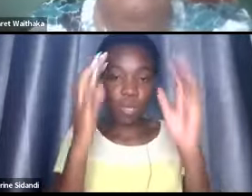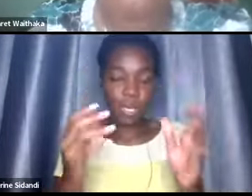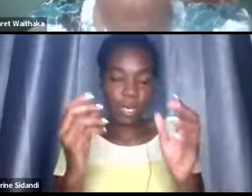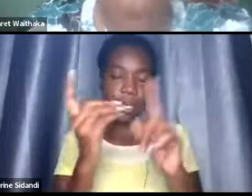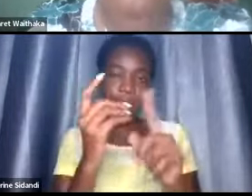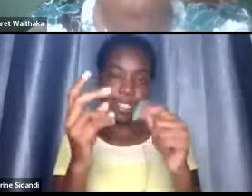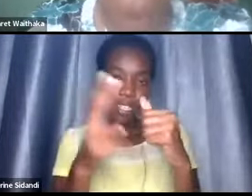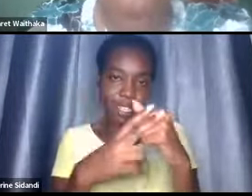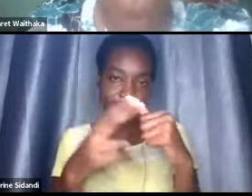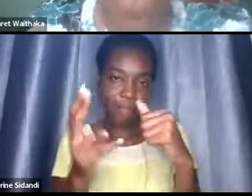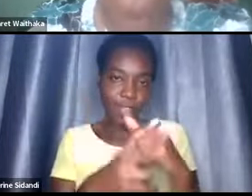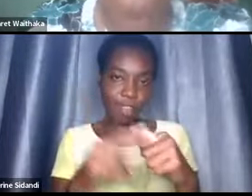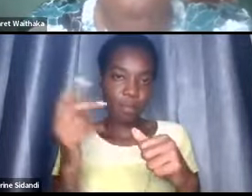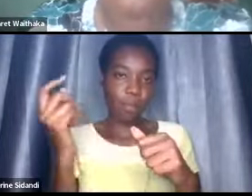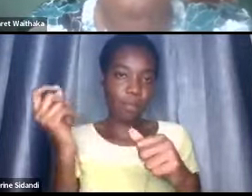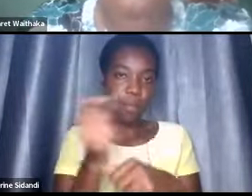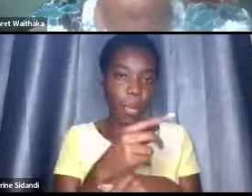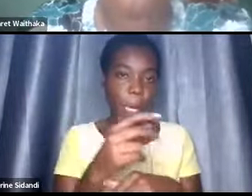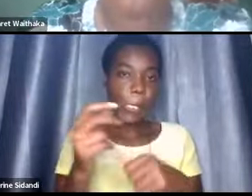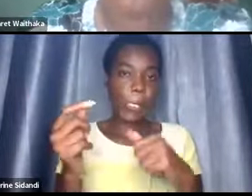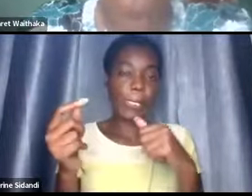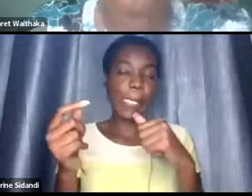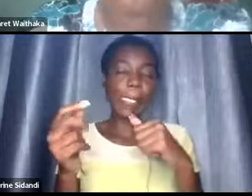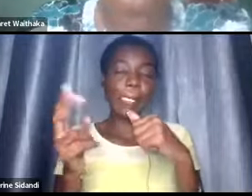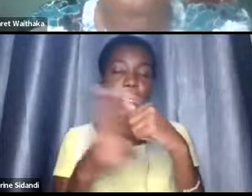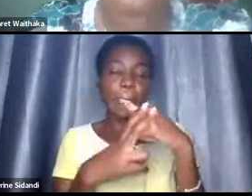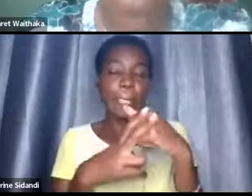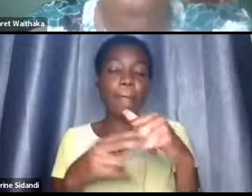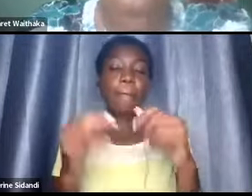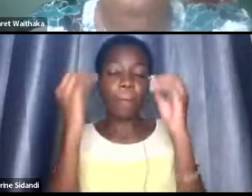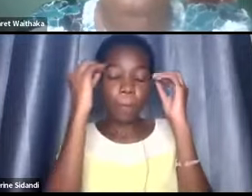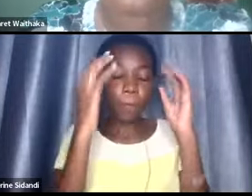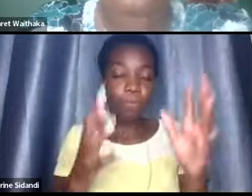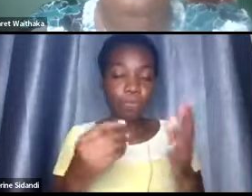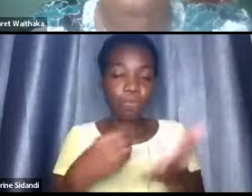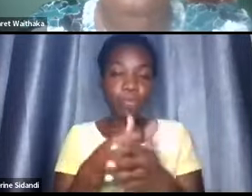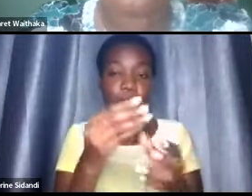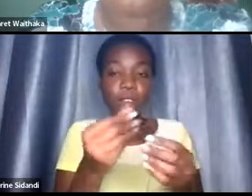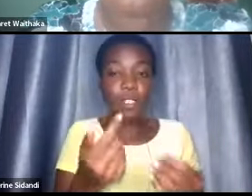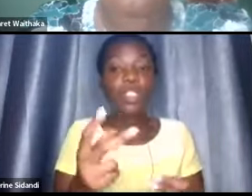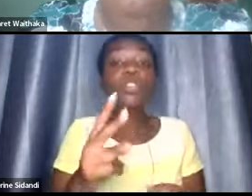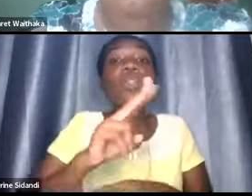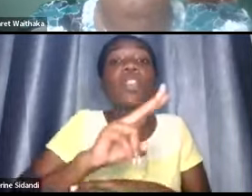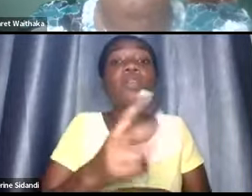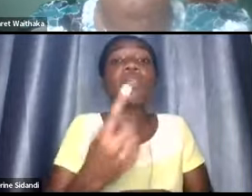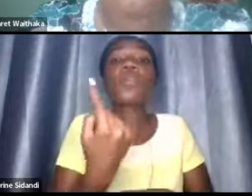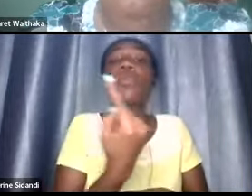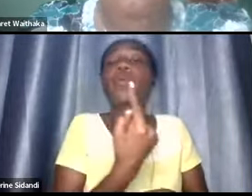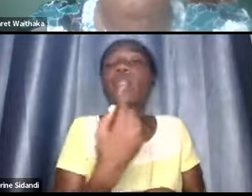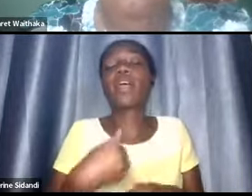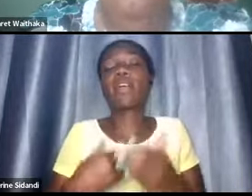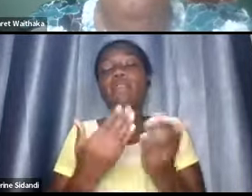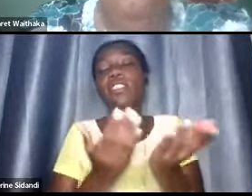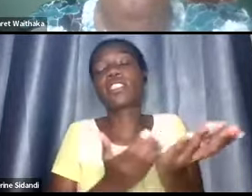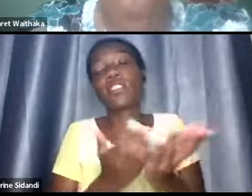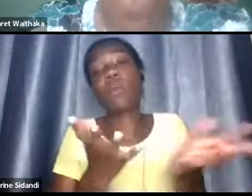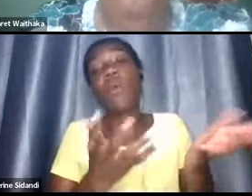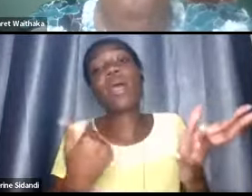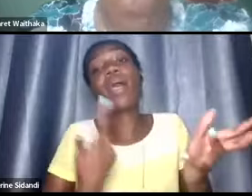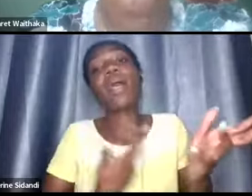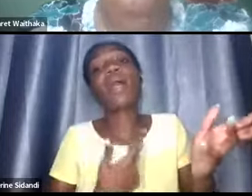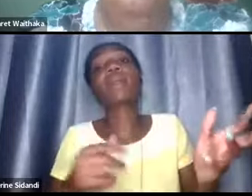July. 7th of July, students at a cost of 2,000 shillings only. We have a session where we will be taking